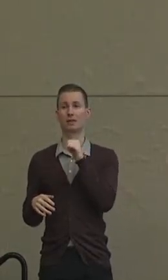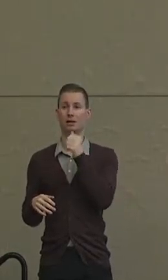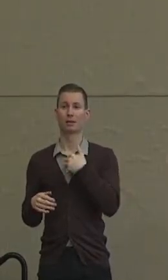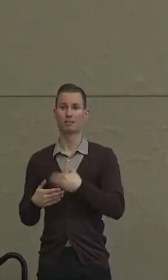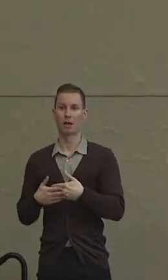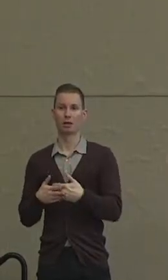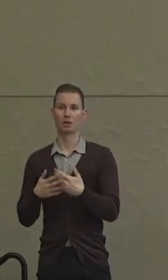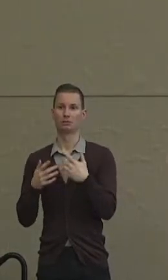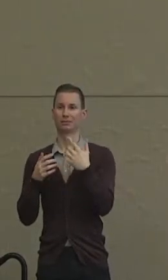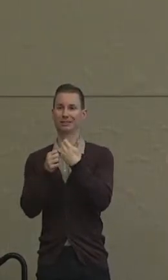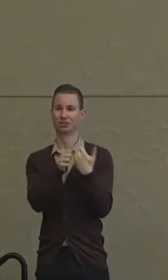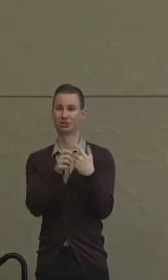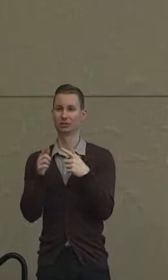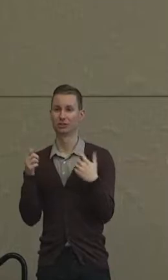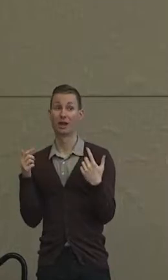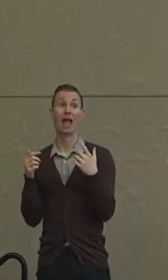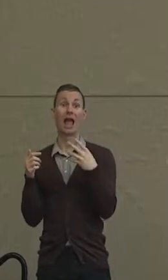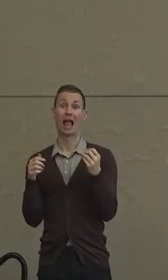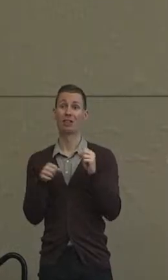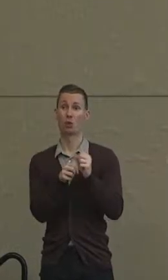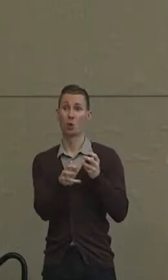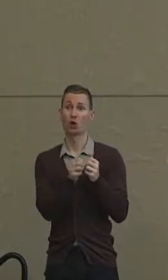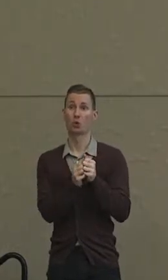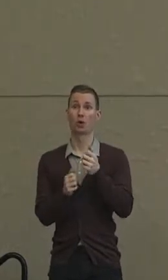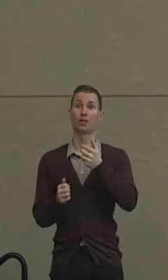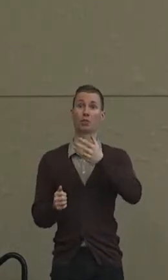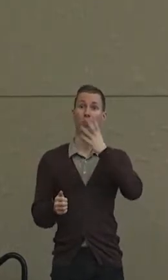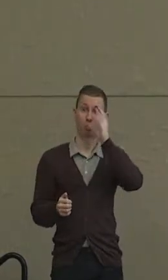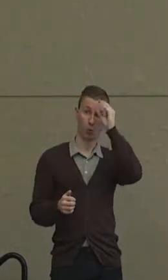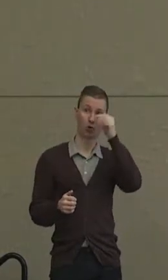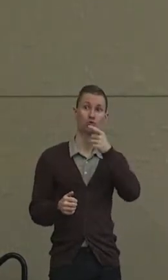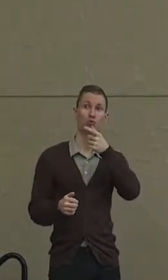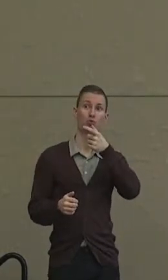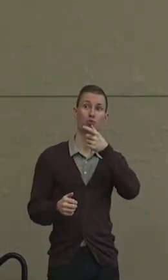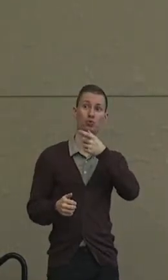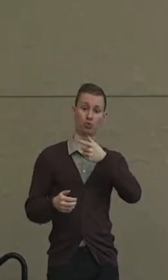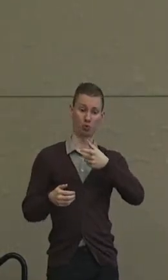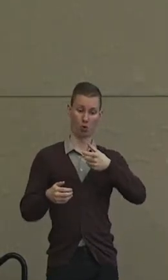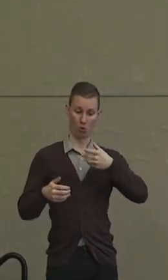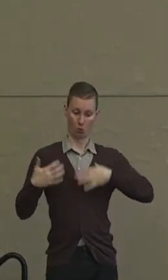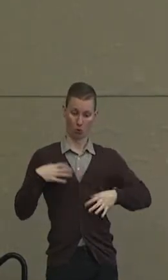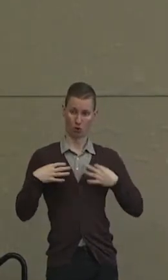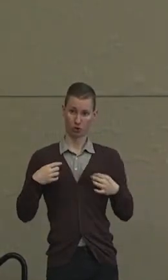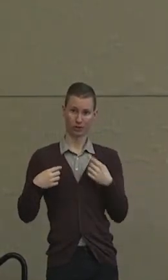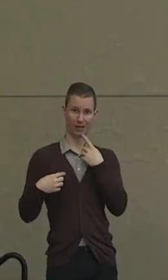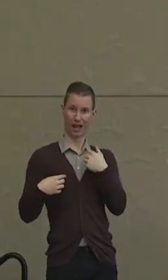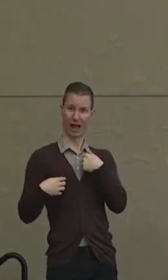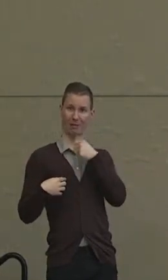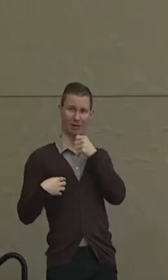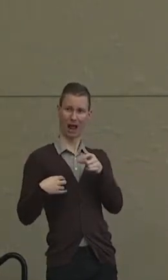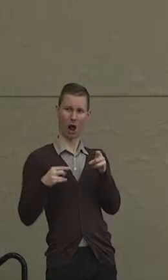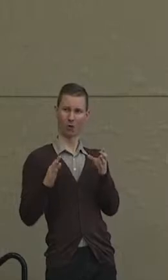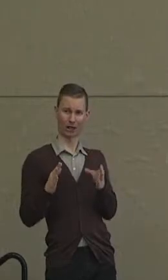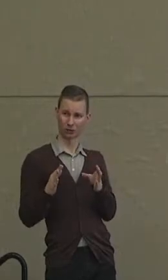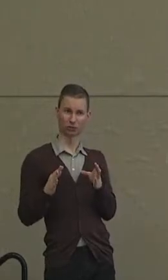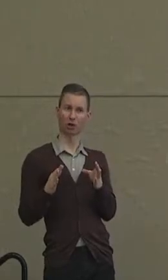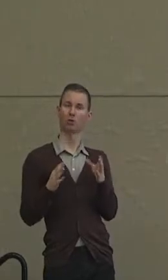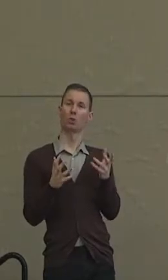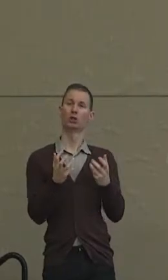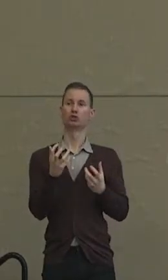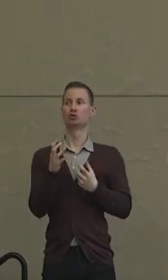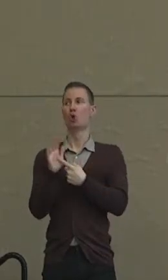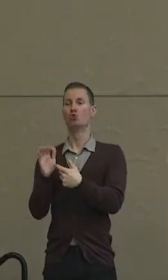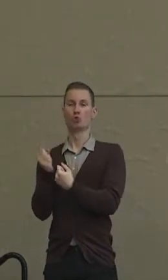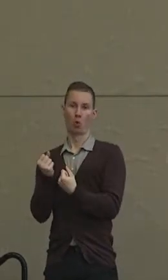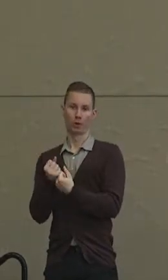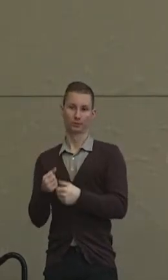community with also young boys who wore shirts customized, I'm not a harasser, to show their support. And